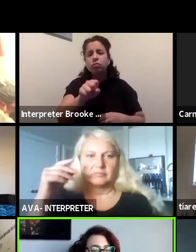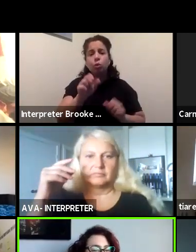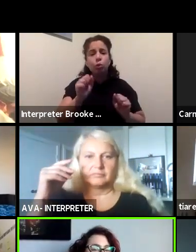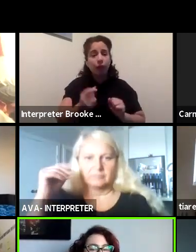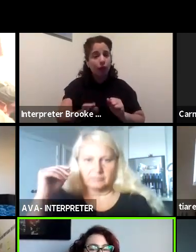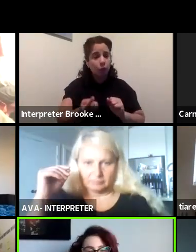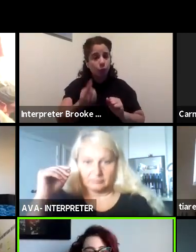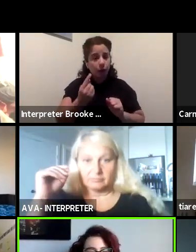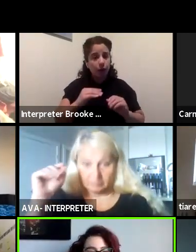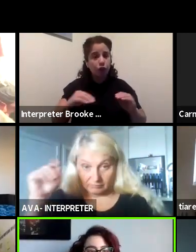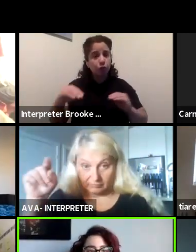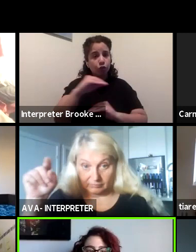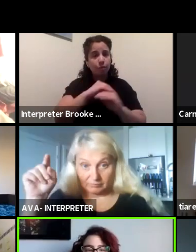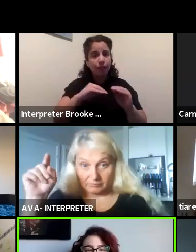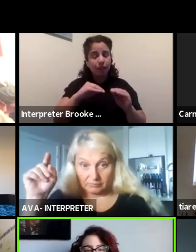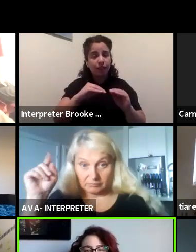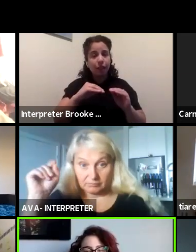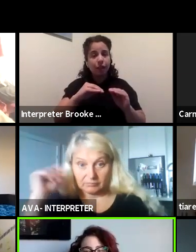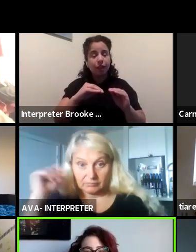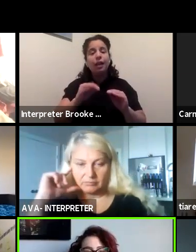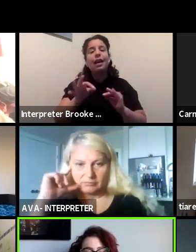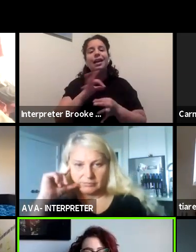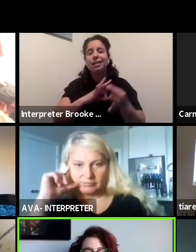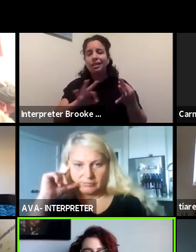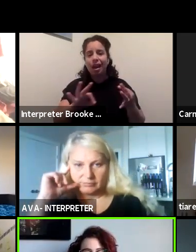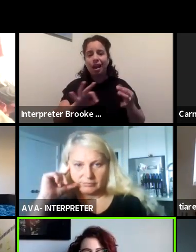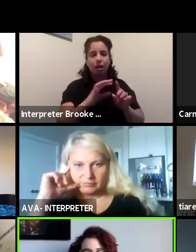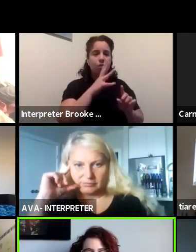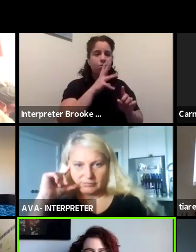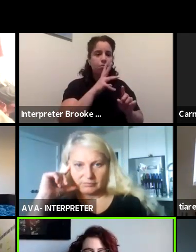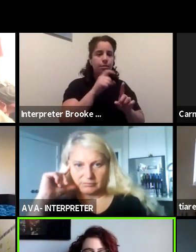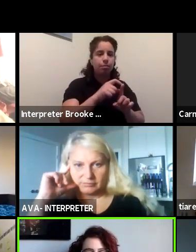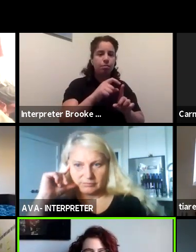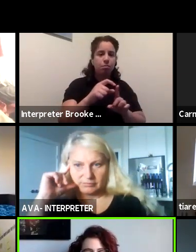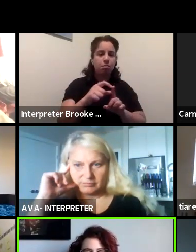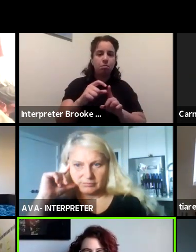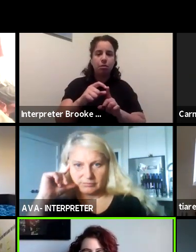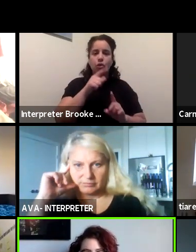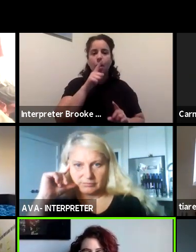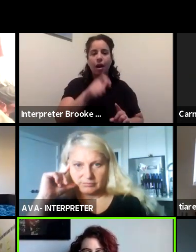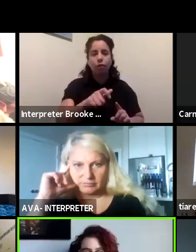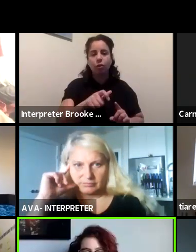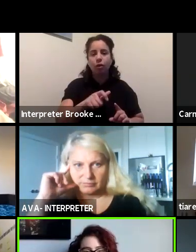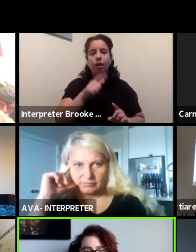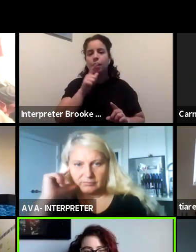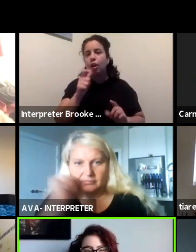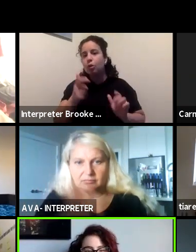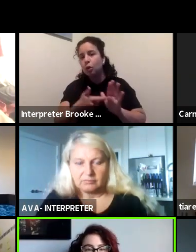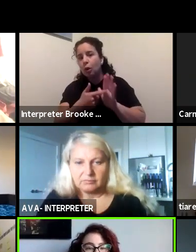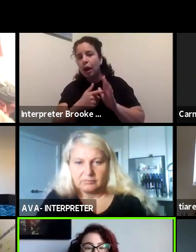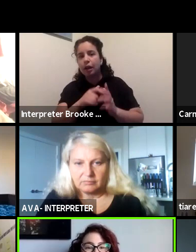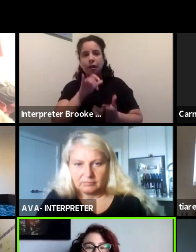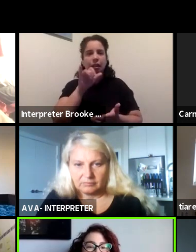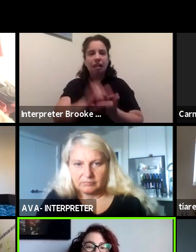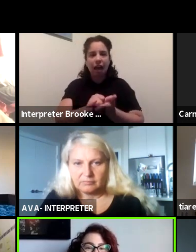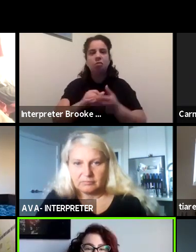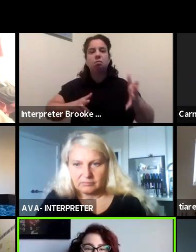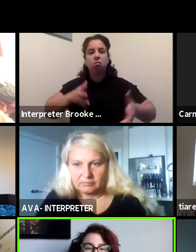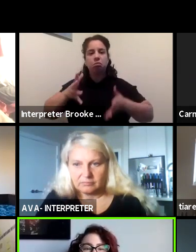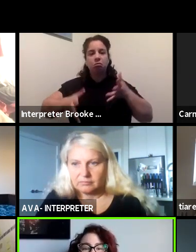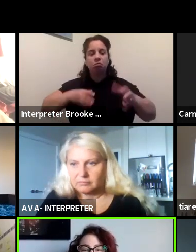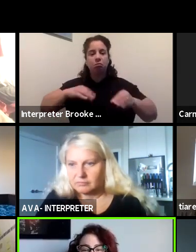you wanted in place of a word. So nobody's required to do a movement-based performance work right now. But they're